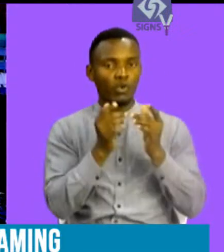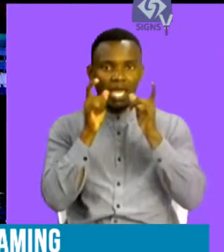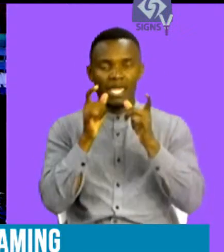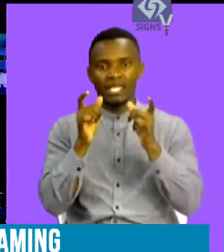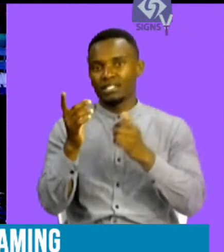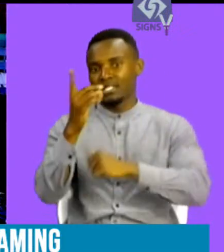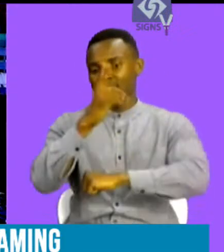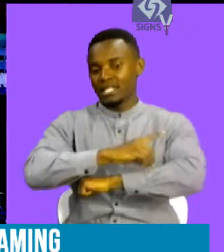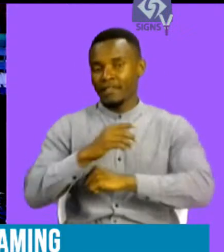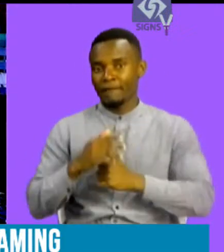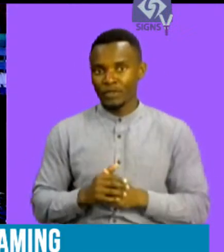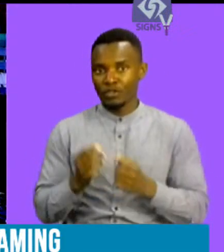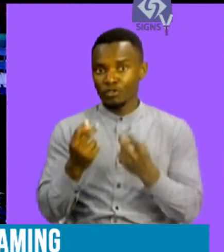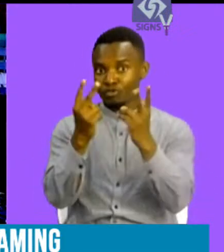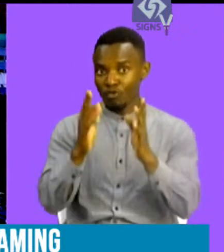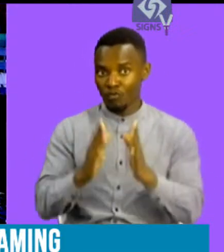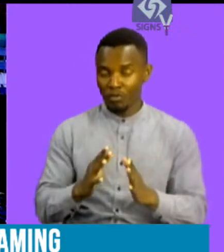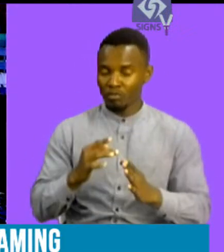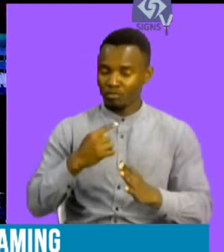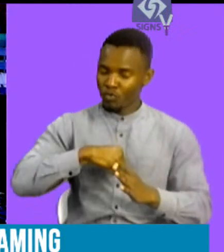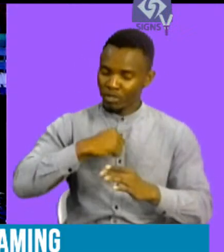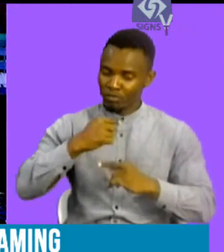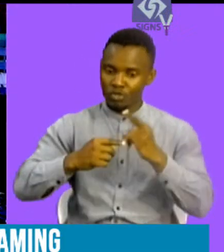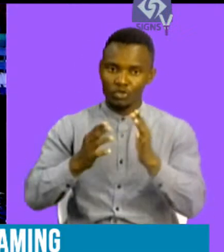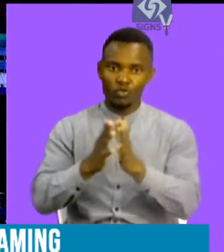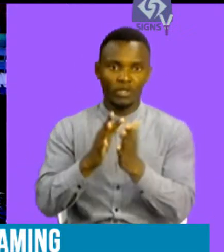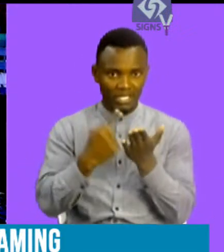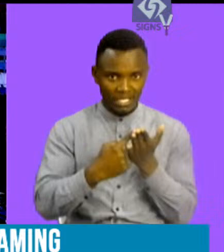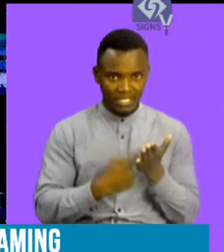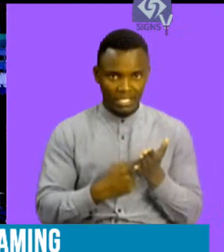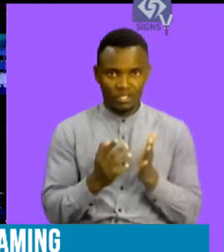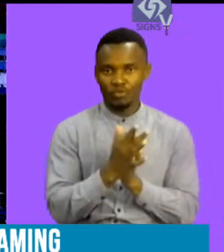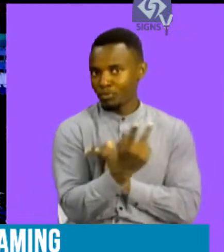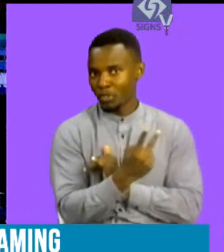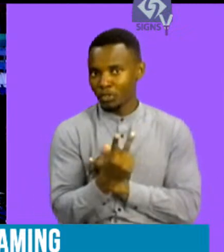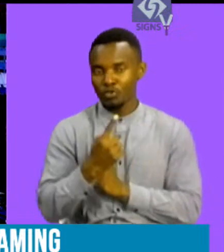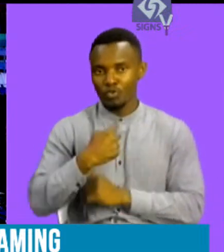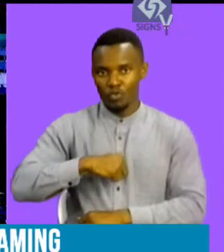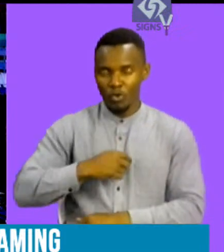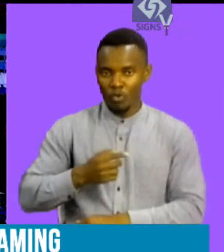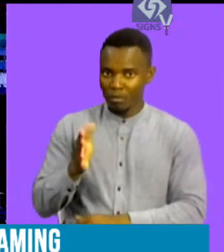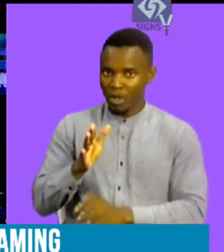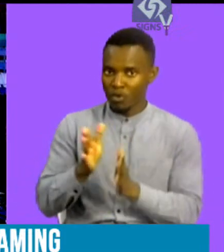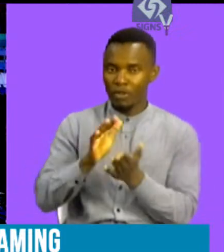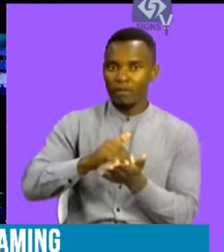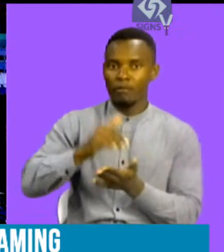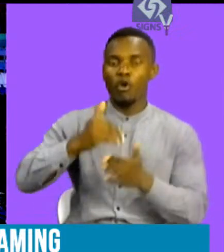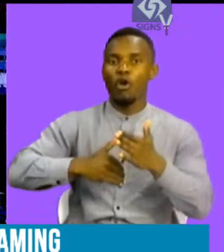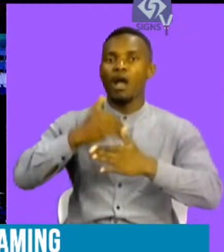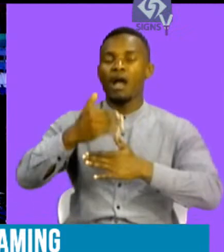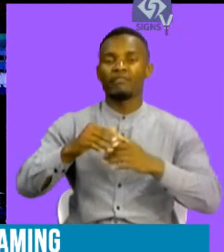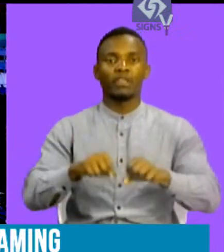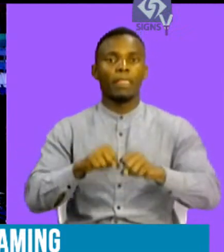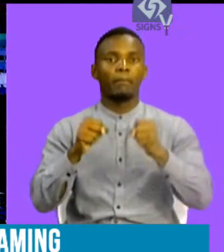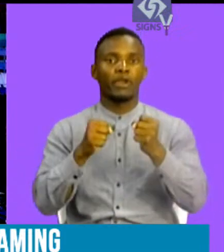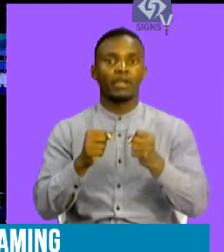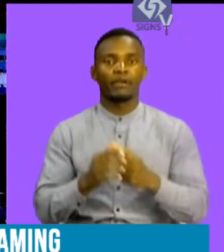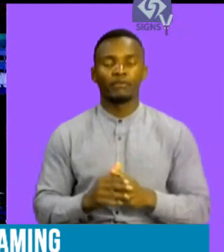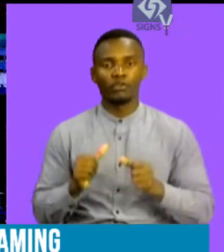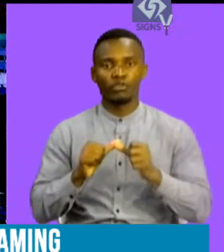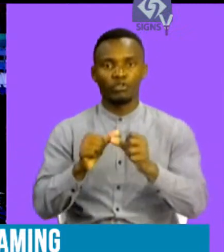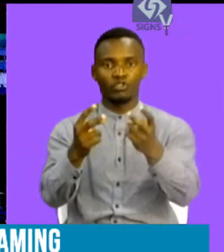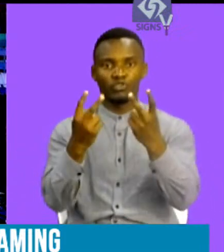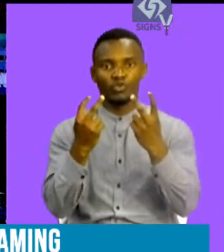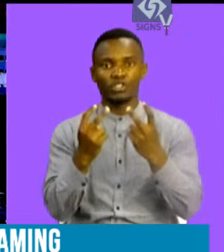Dear viewer, we are still with Catherine Mwangi and Lincoln Kabanya. We're going to be coming back with more when we come back from the break. Keep it